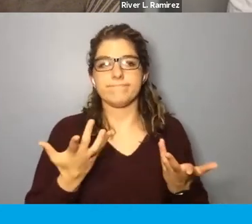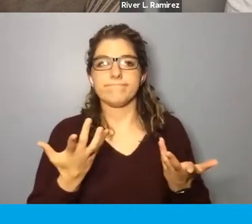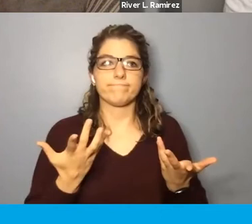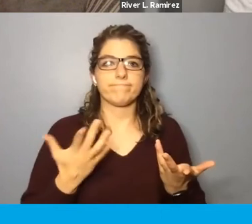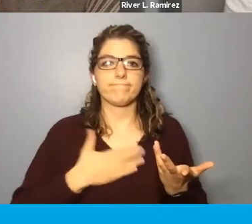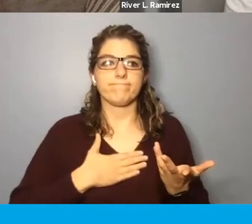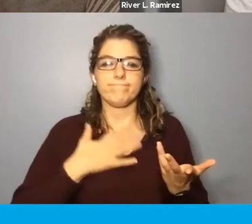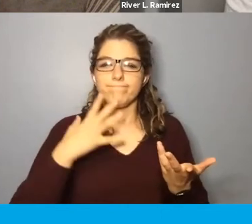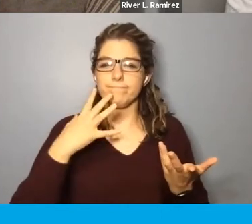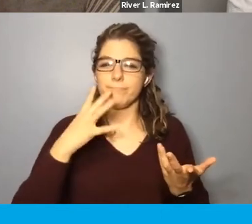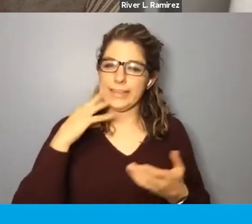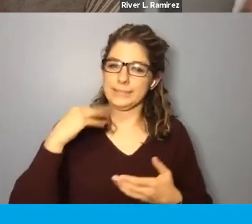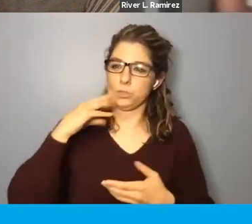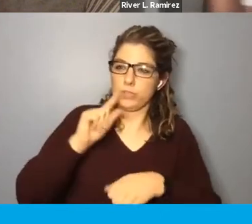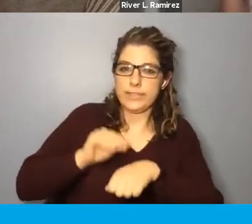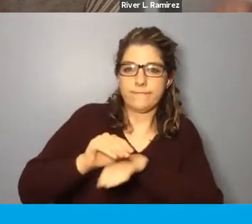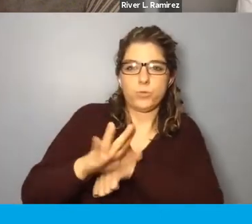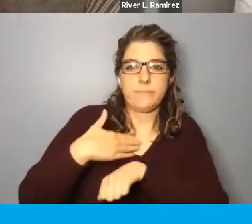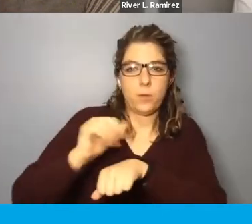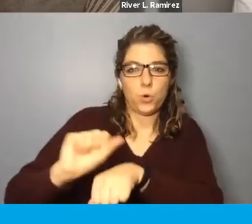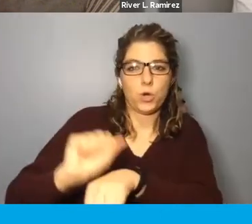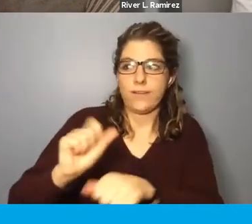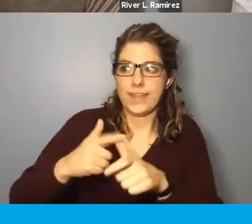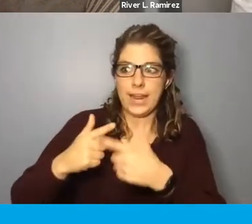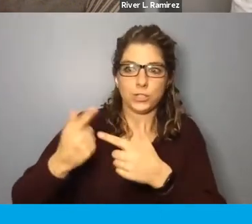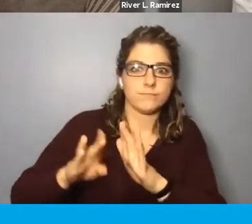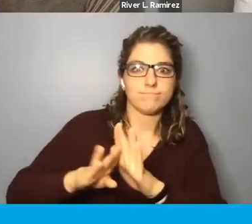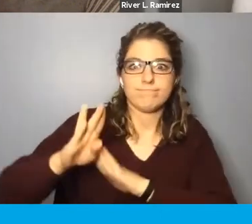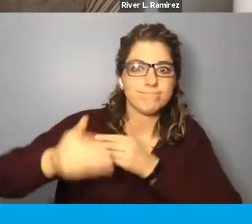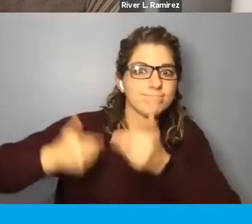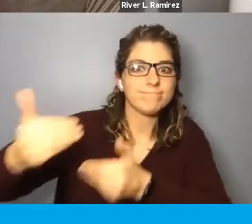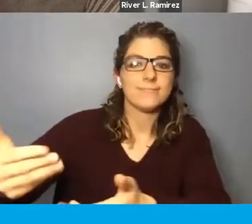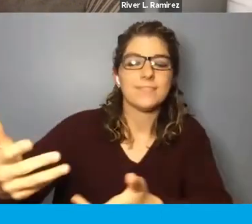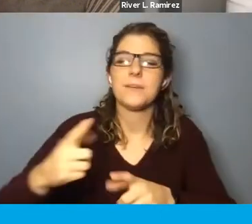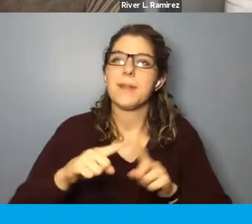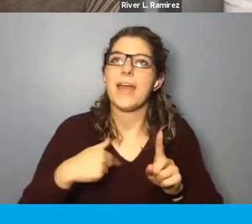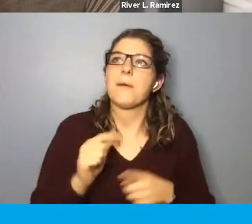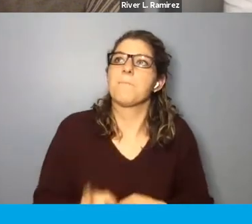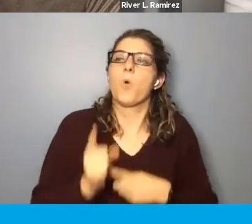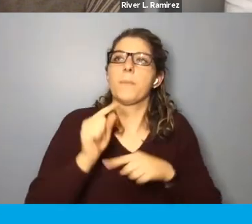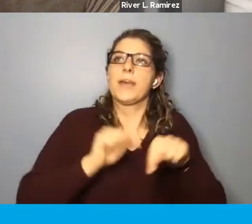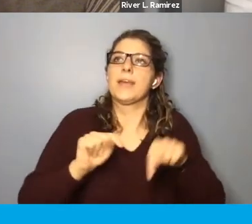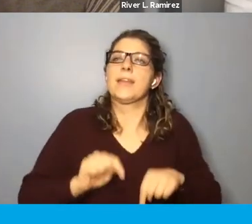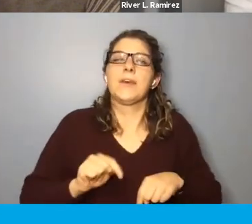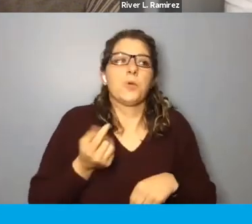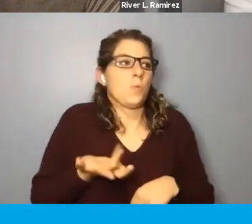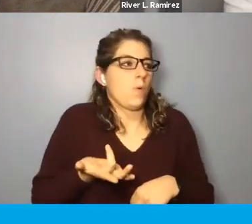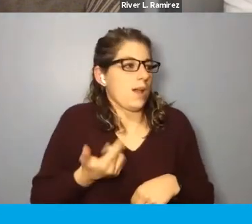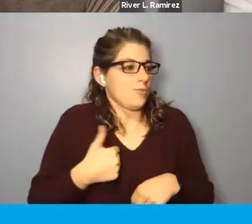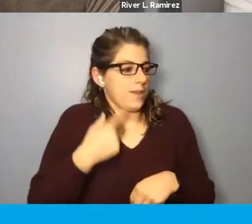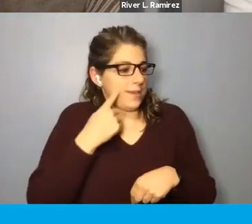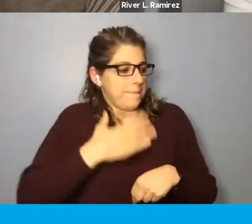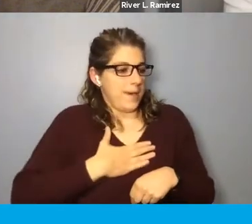real experiences. And then I just take off with it. But I had this moment of like, wait, why do I think